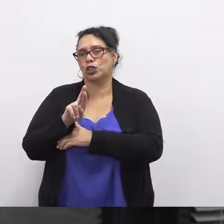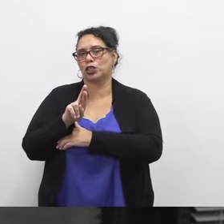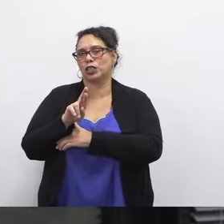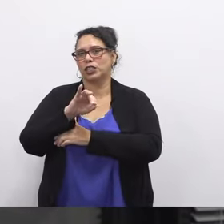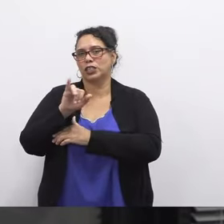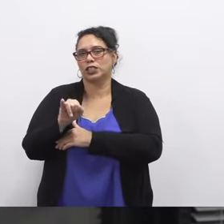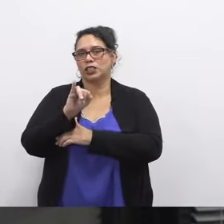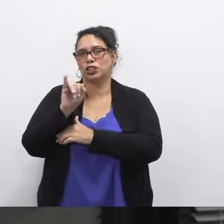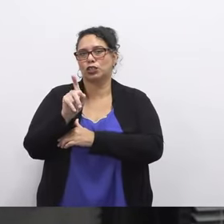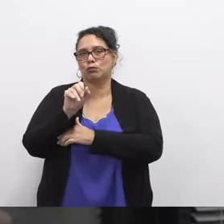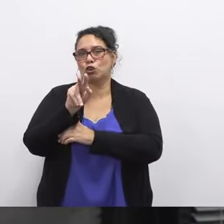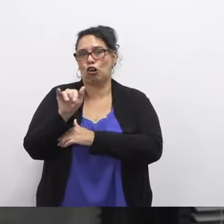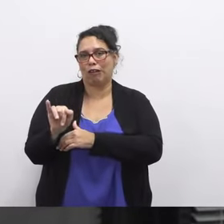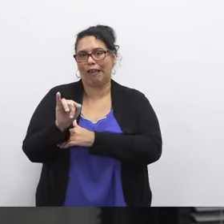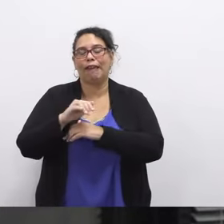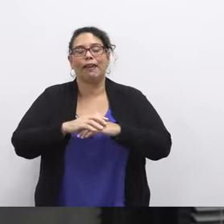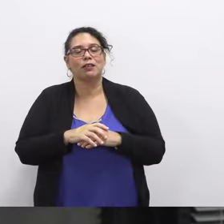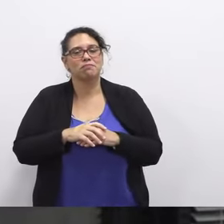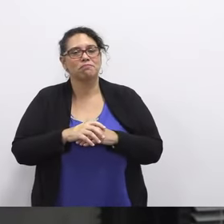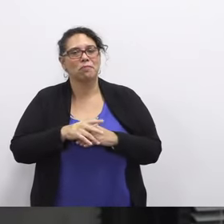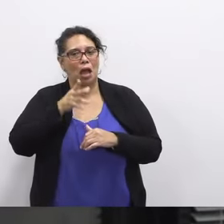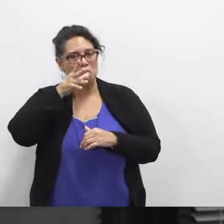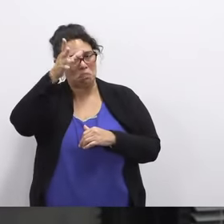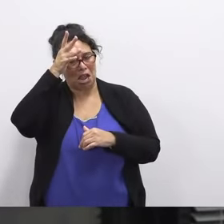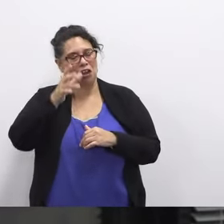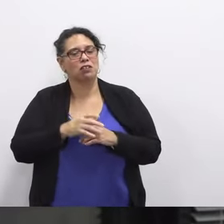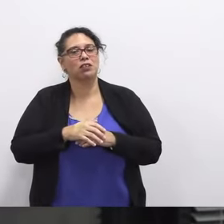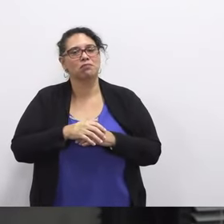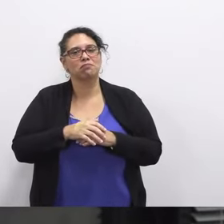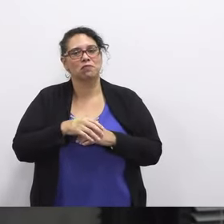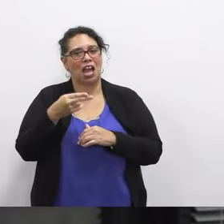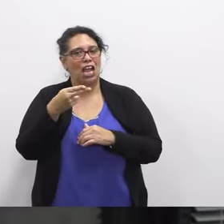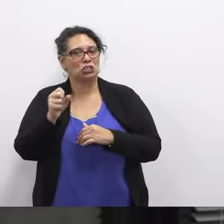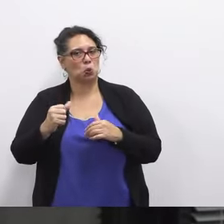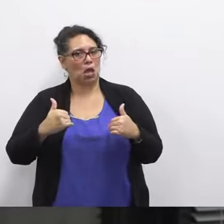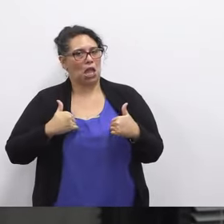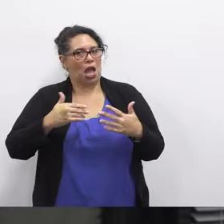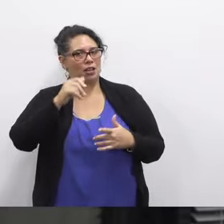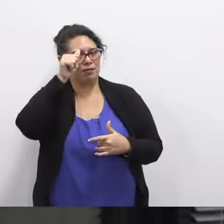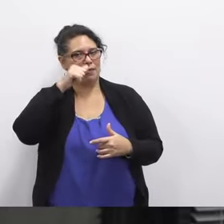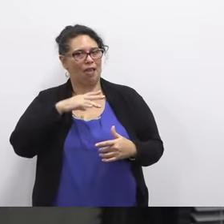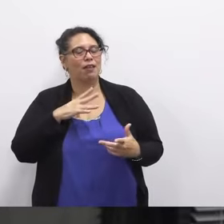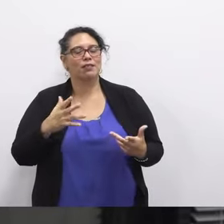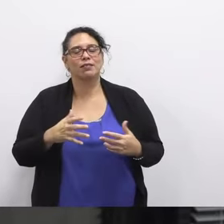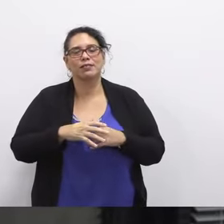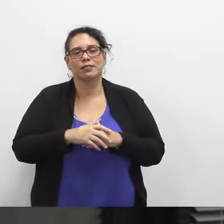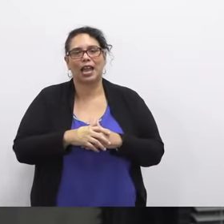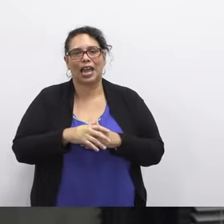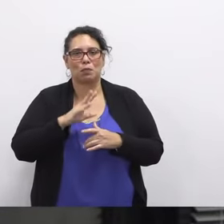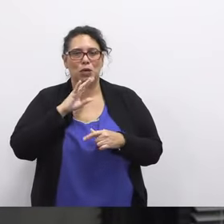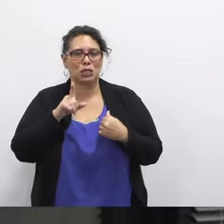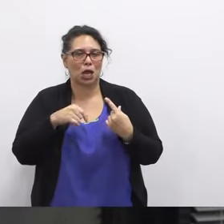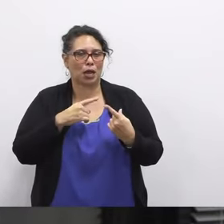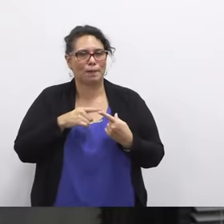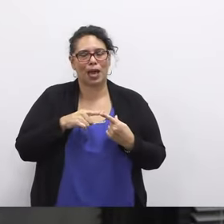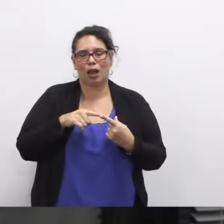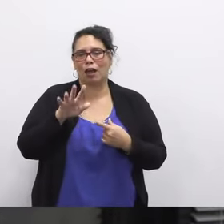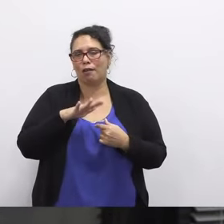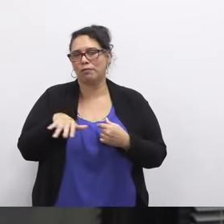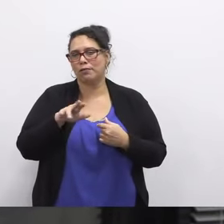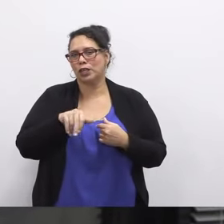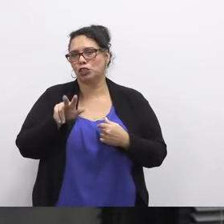a Long Beach High School young man, and I am providing comments as it moderately relates to item 20.3 around